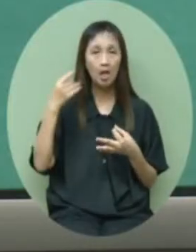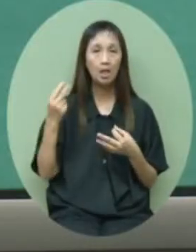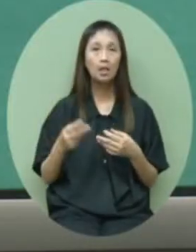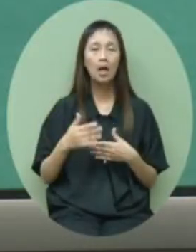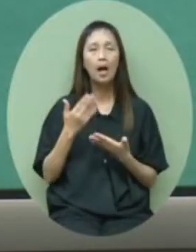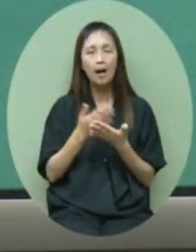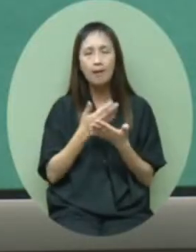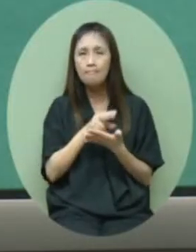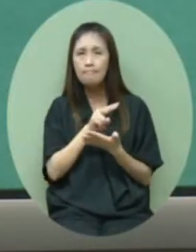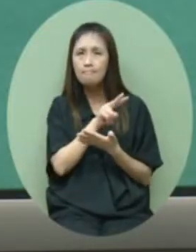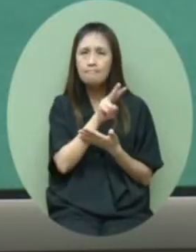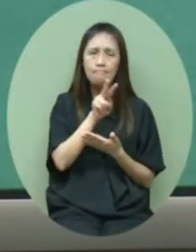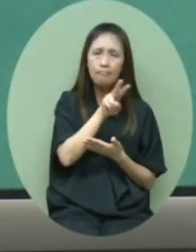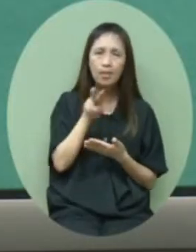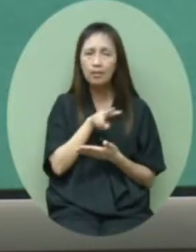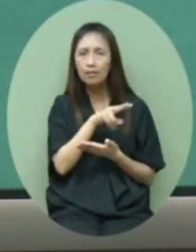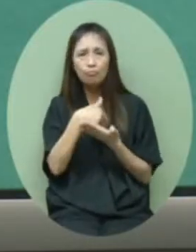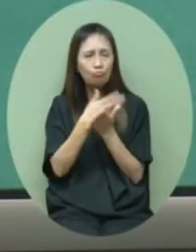occasion,